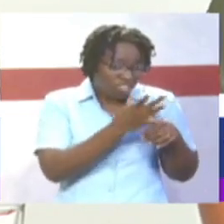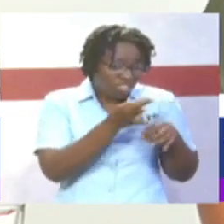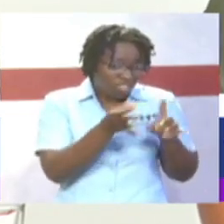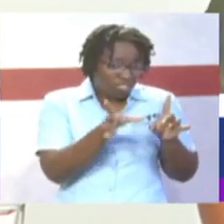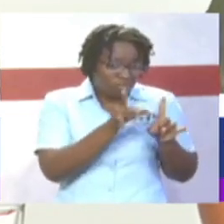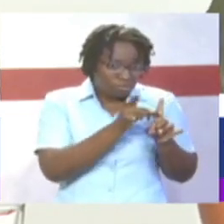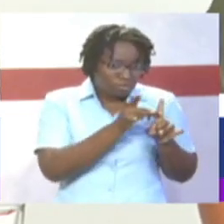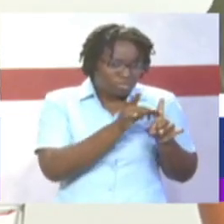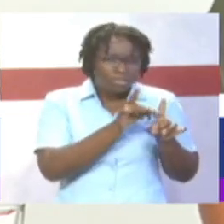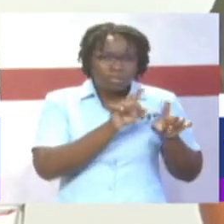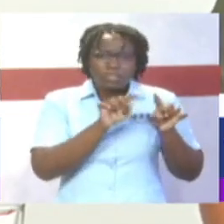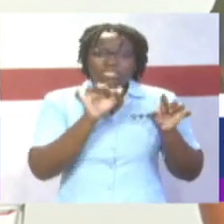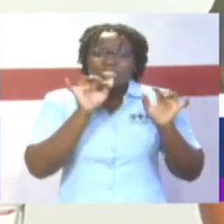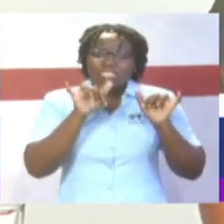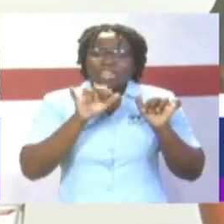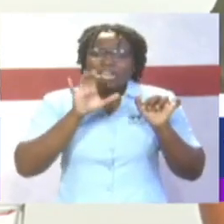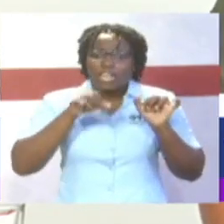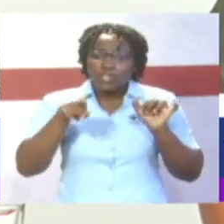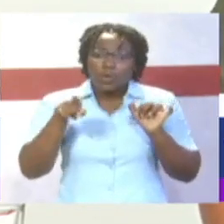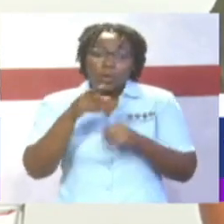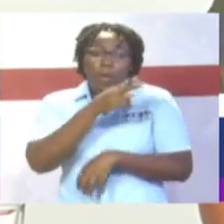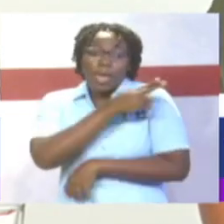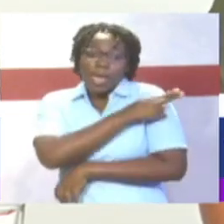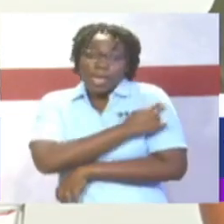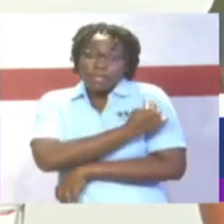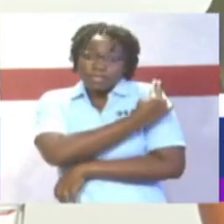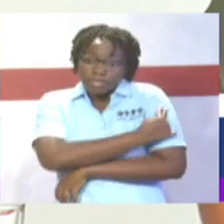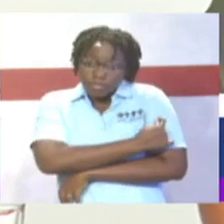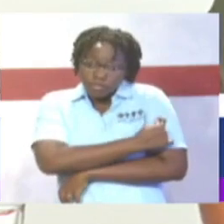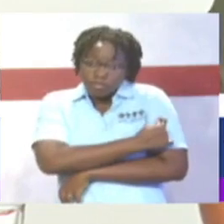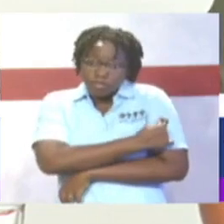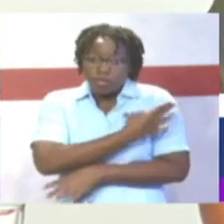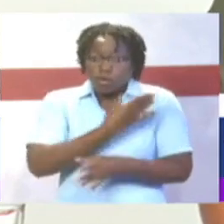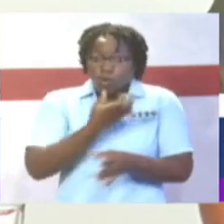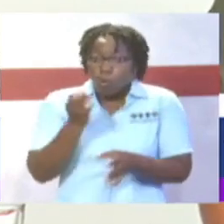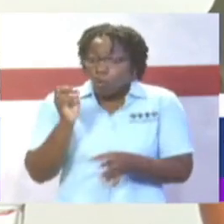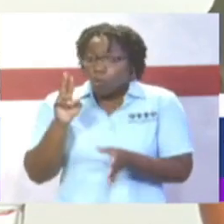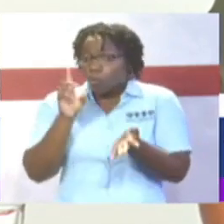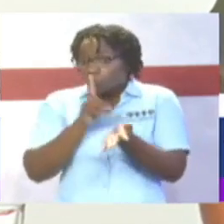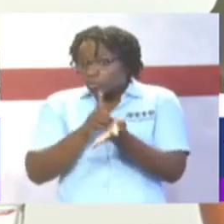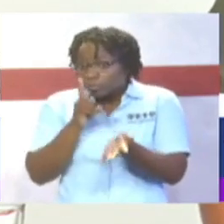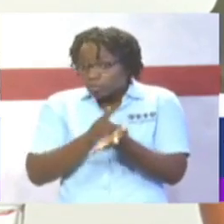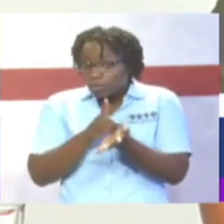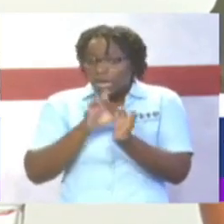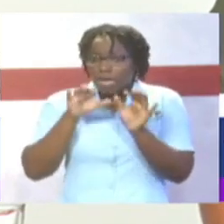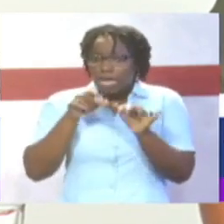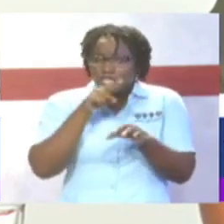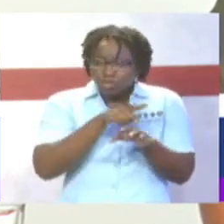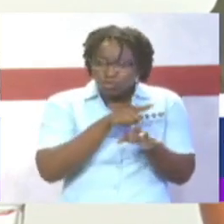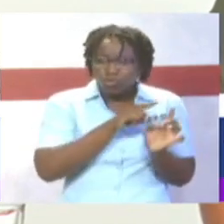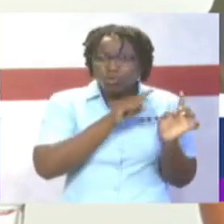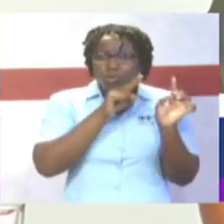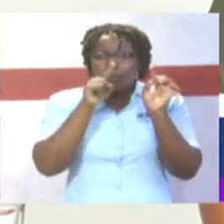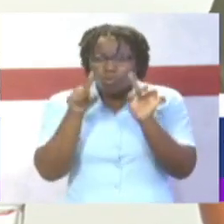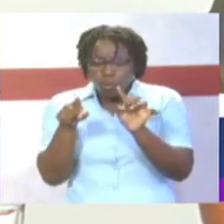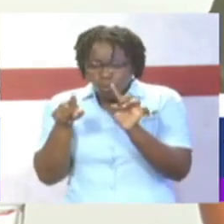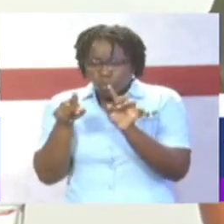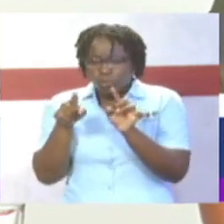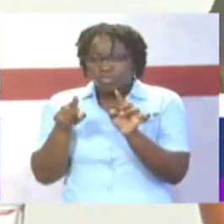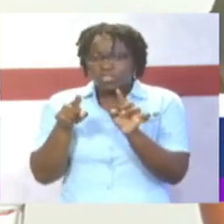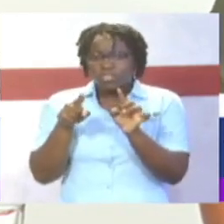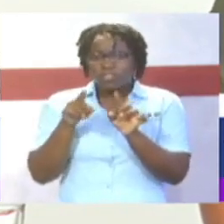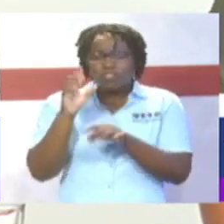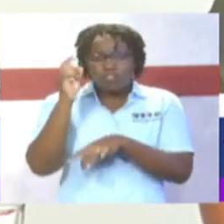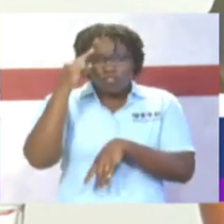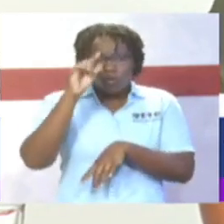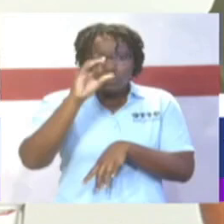reach out to your health centers, your healthcare practitioners, and the Trinidad and Tobago Cancer Society for your screening. Screening